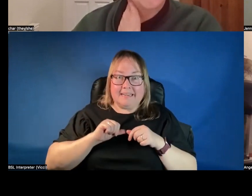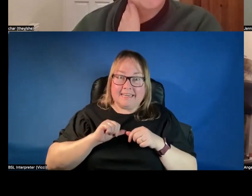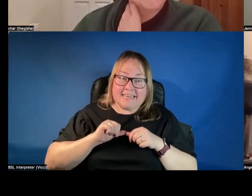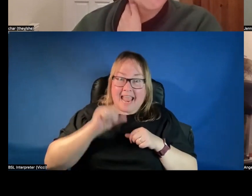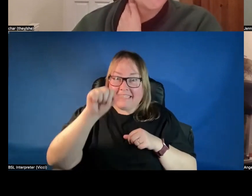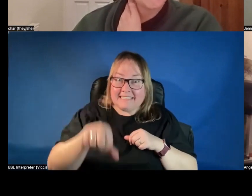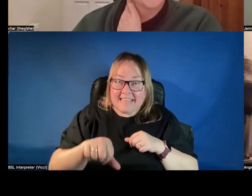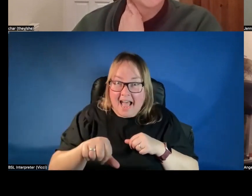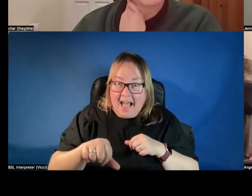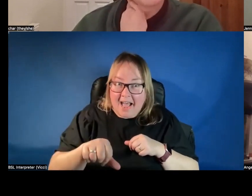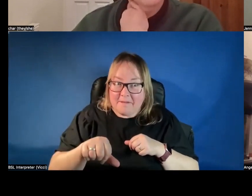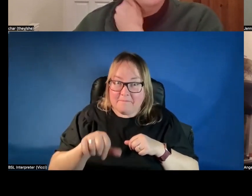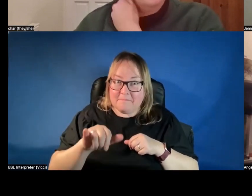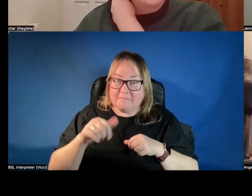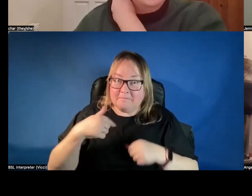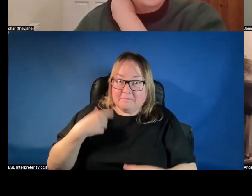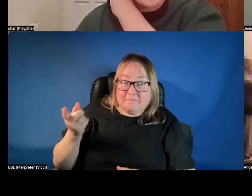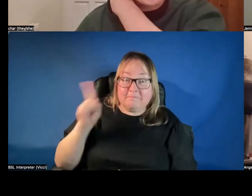Yay.